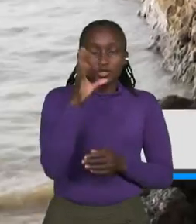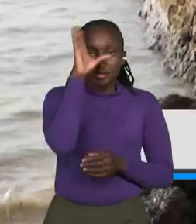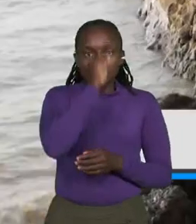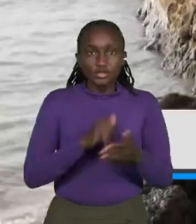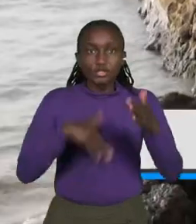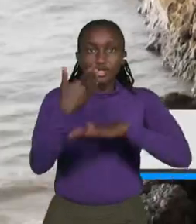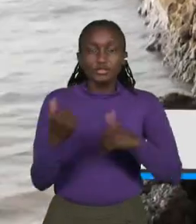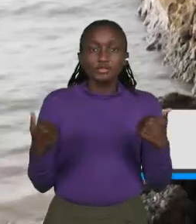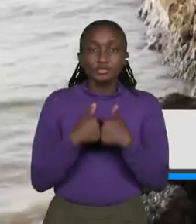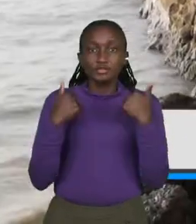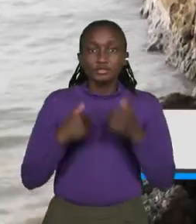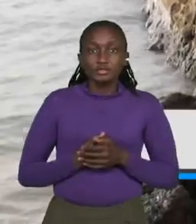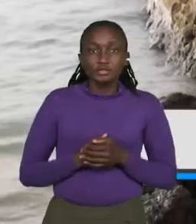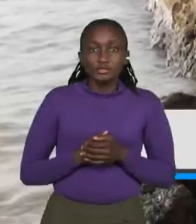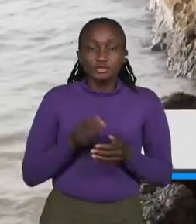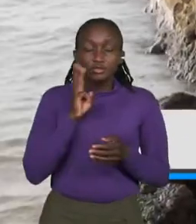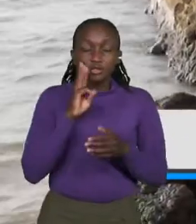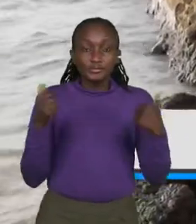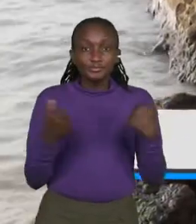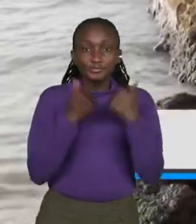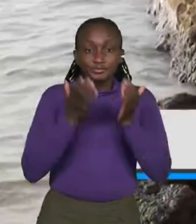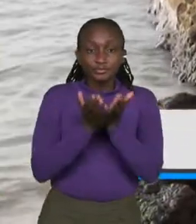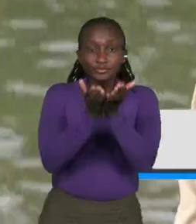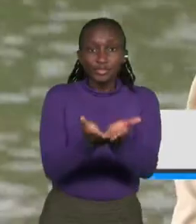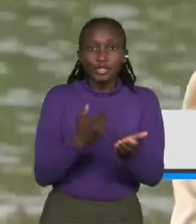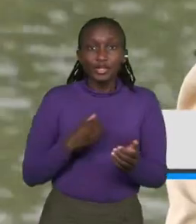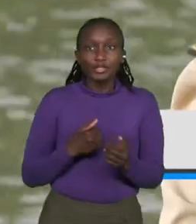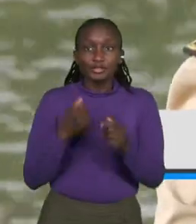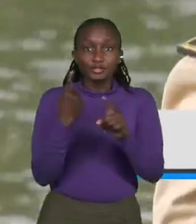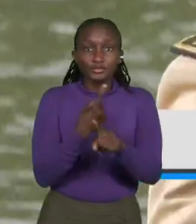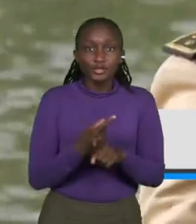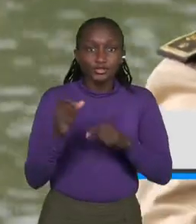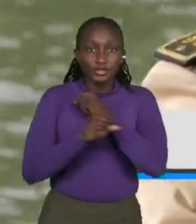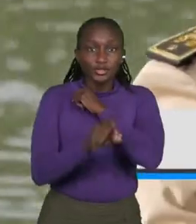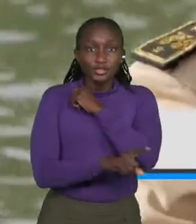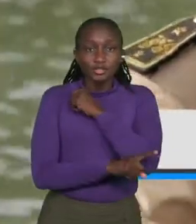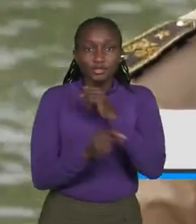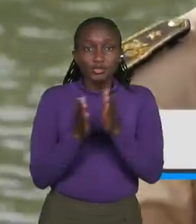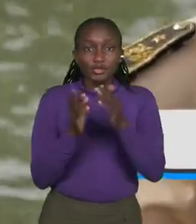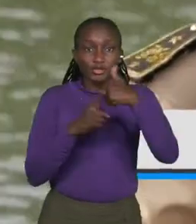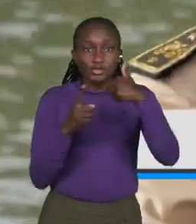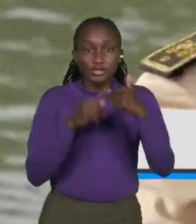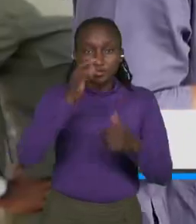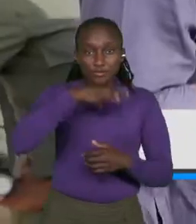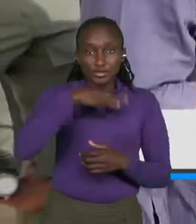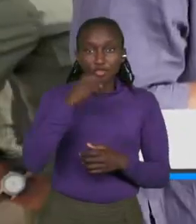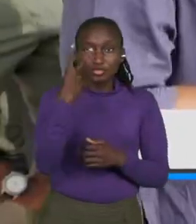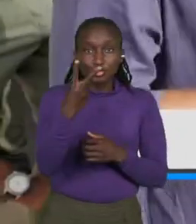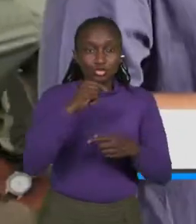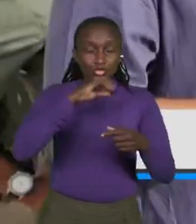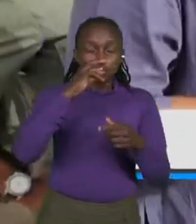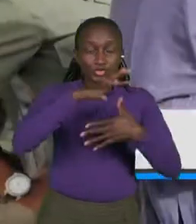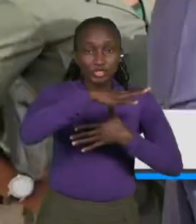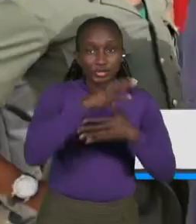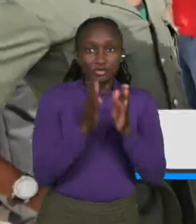after the accident. The boat was carrying several Senegalese nationals, six French people, two Germans, two